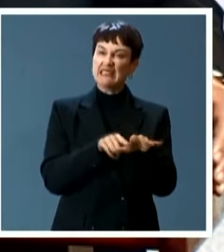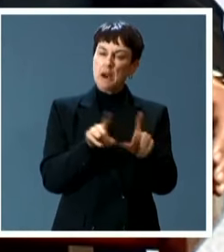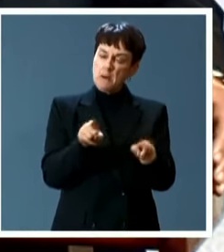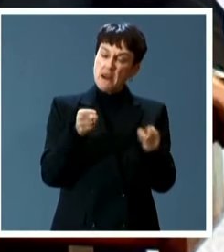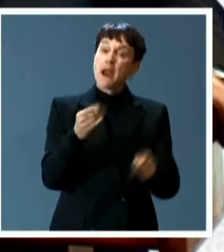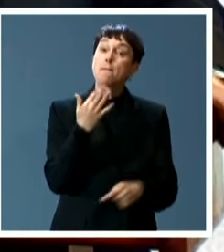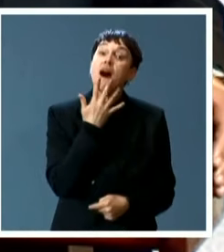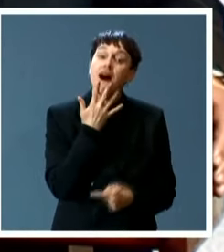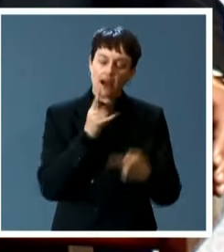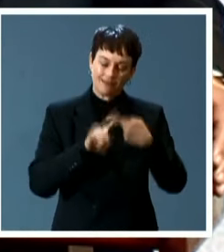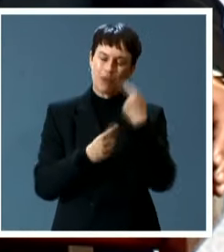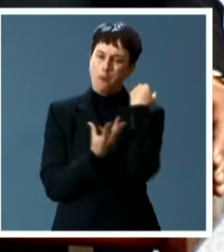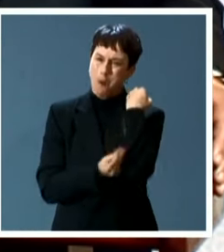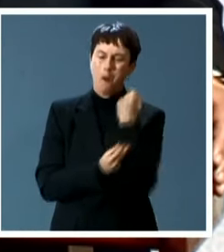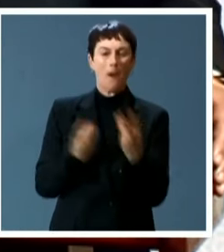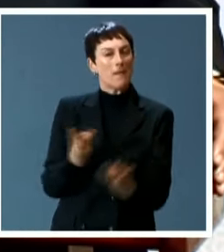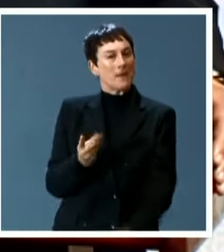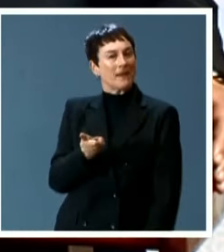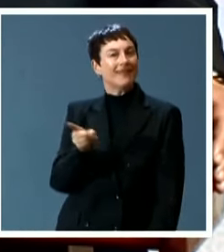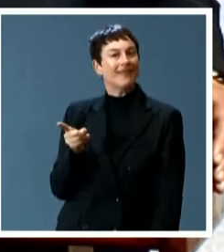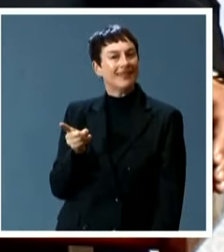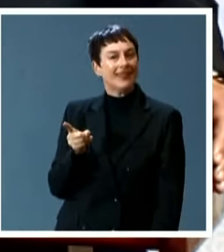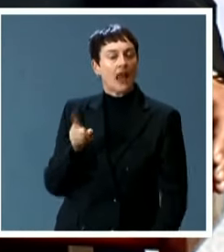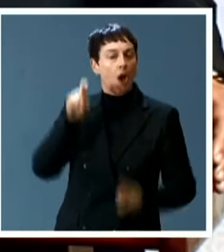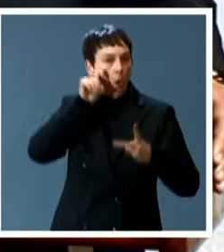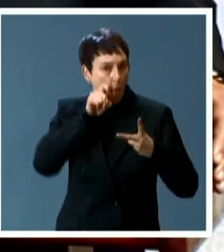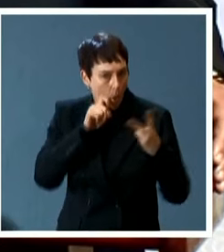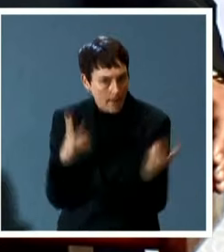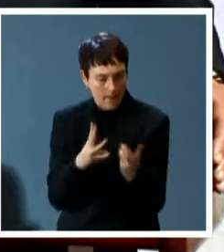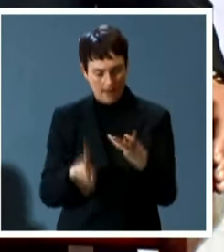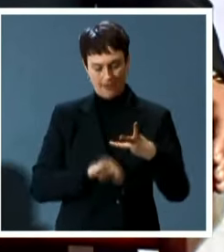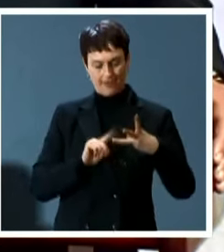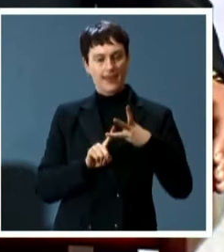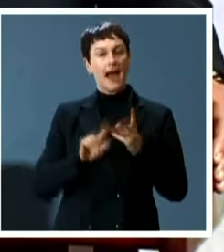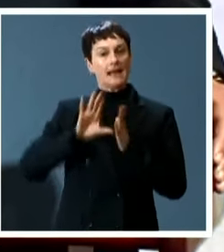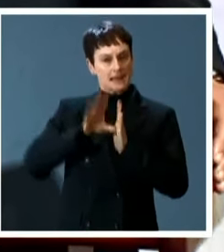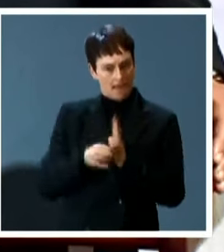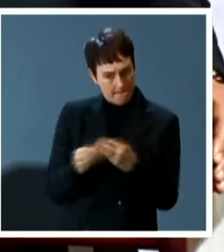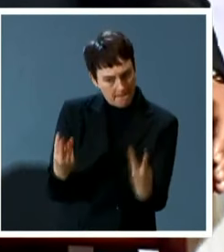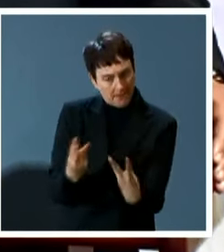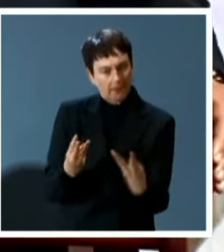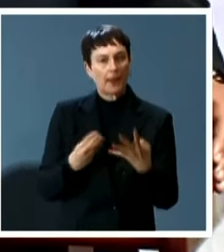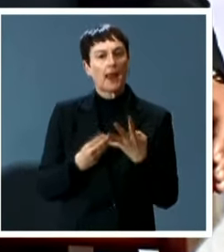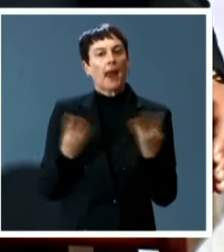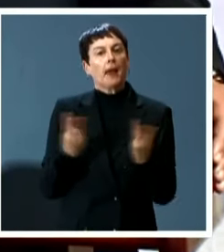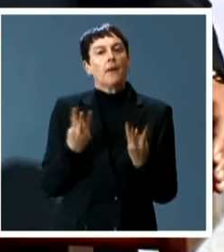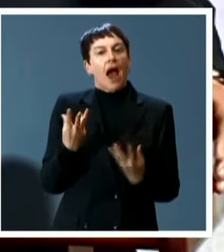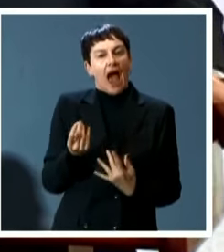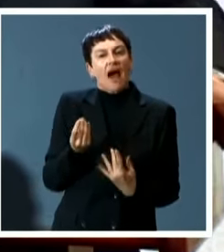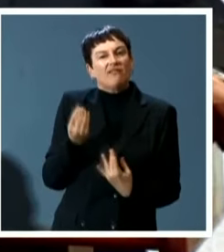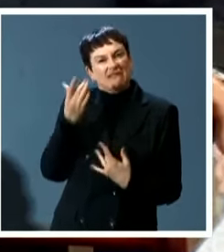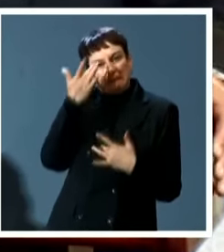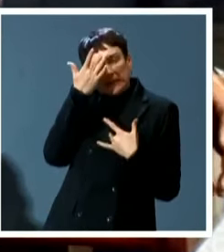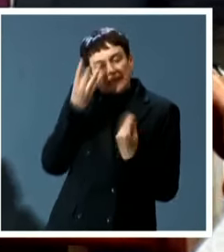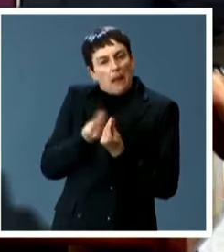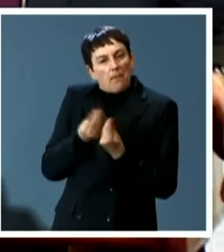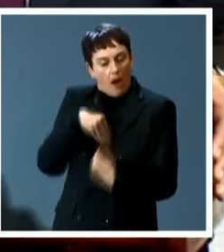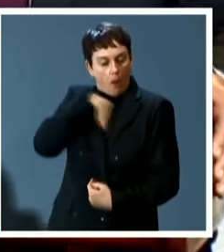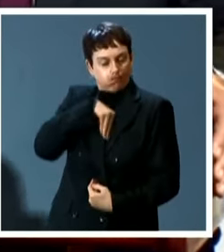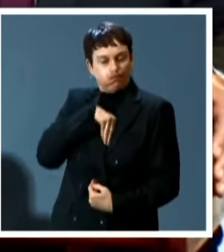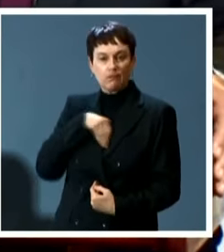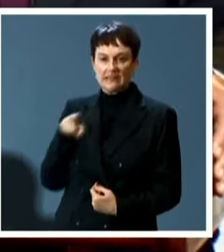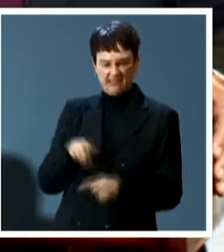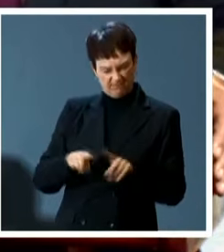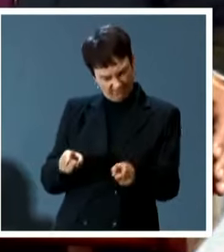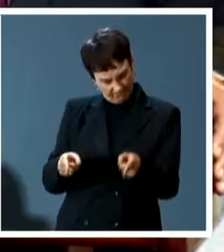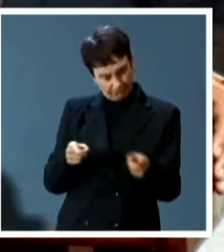poverty, older people, and people with disabilities and pre-existing conditions. And health workers are on the front